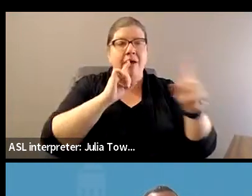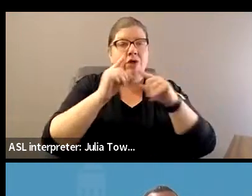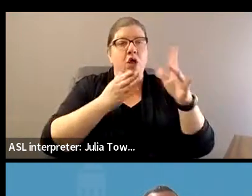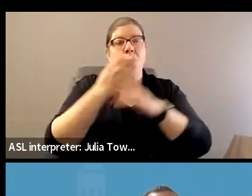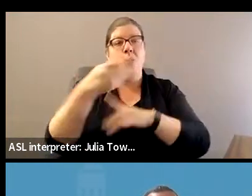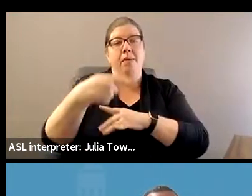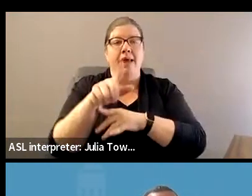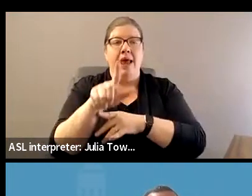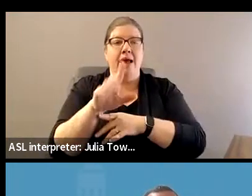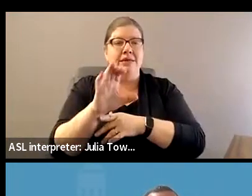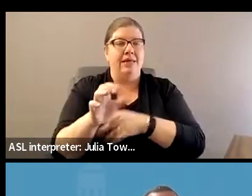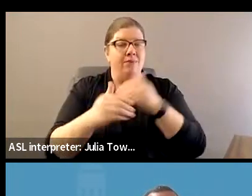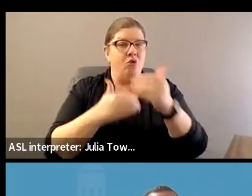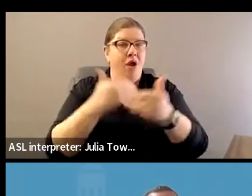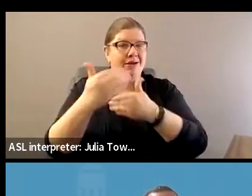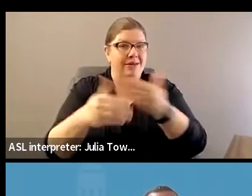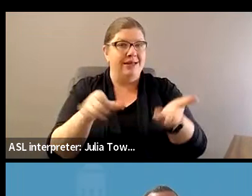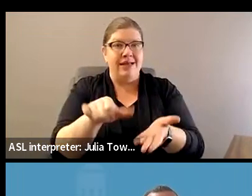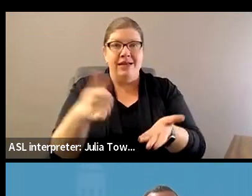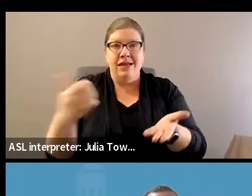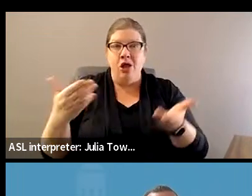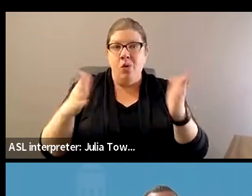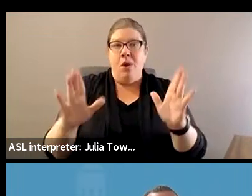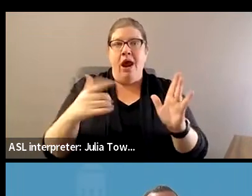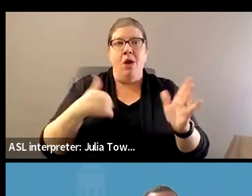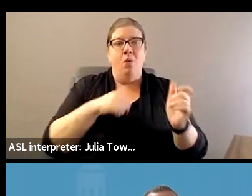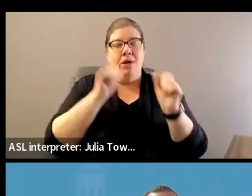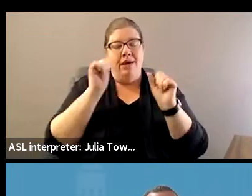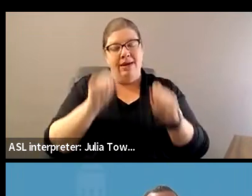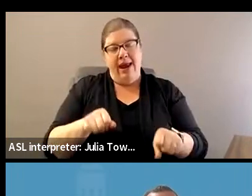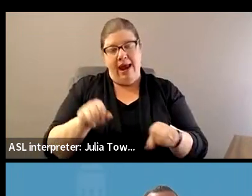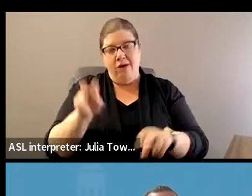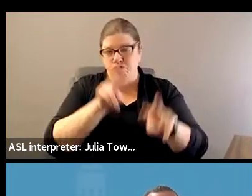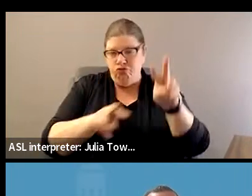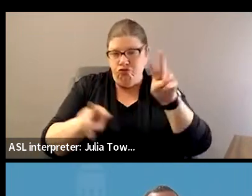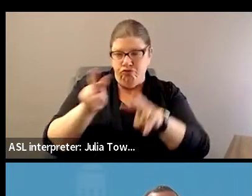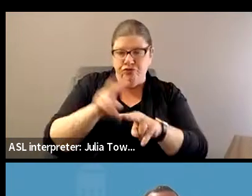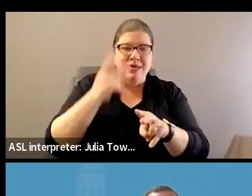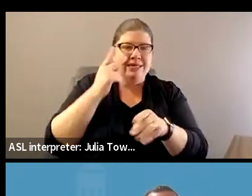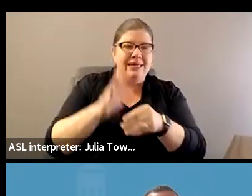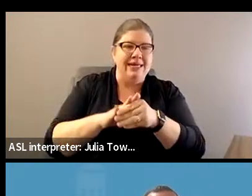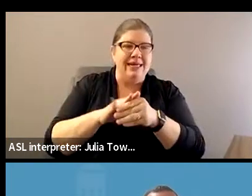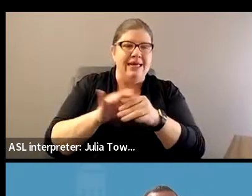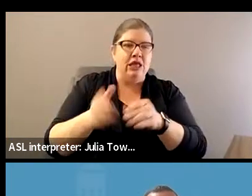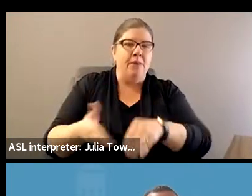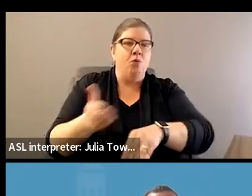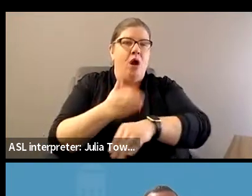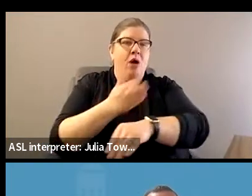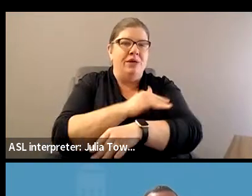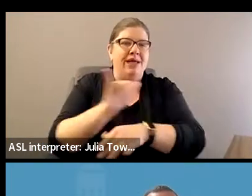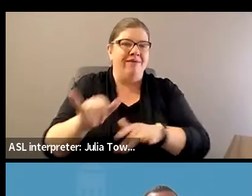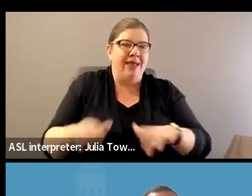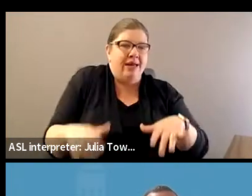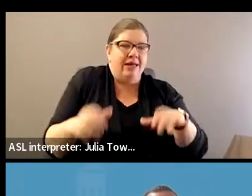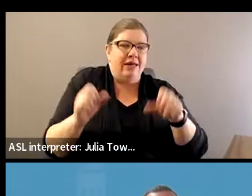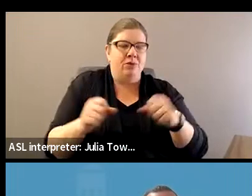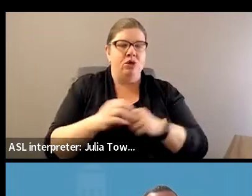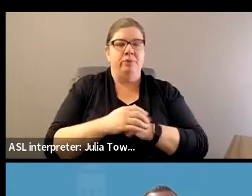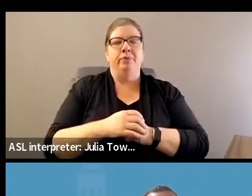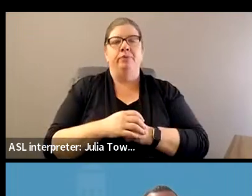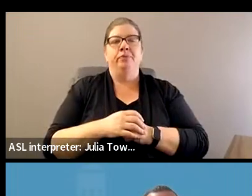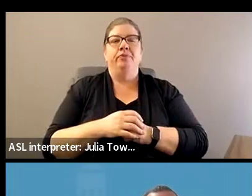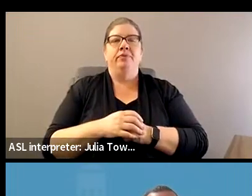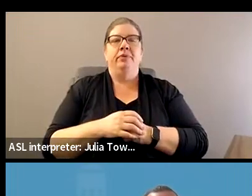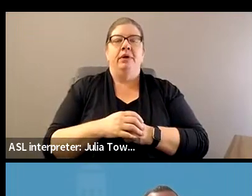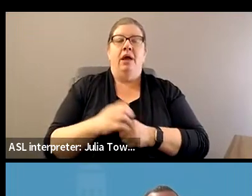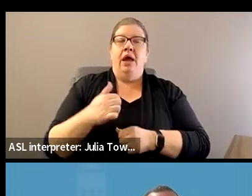PLC process, which will be another way in which we can measure the progress of this adoption. And I'm also very